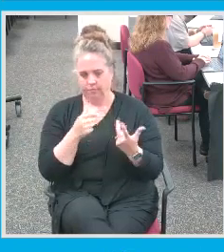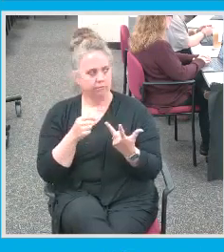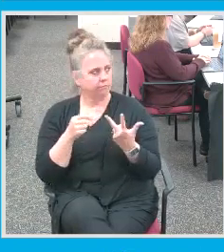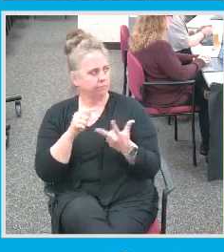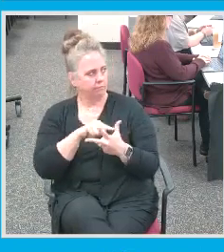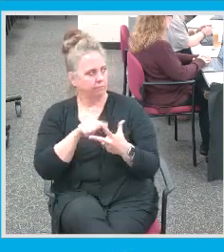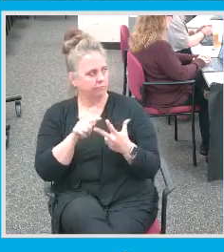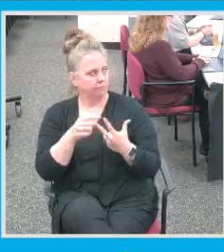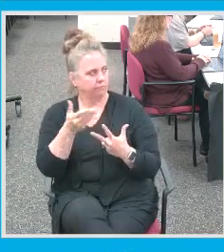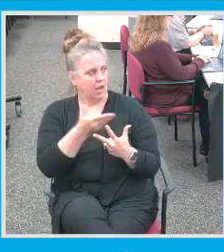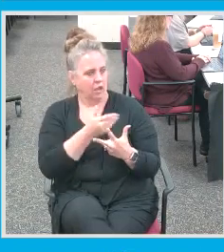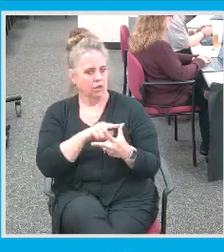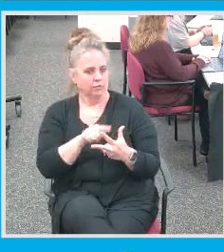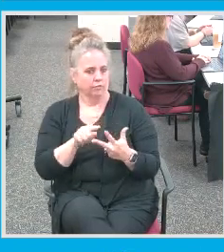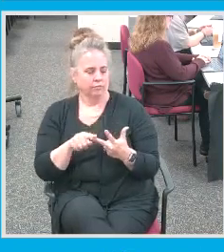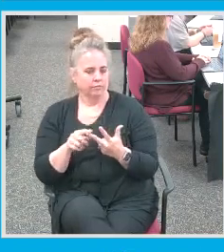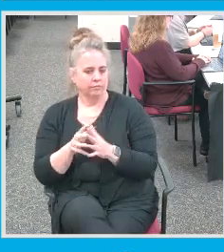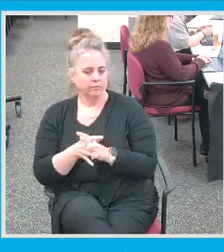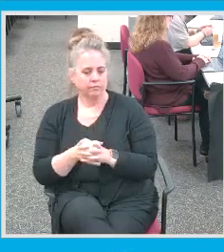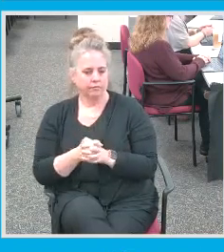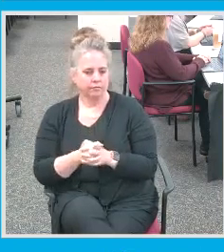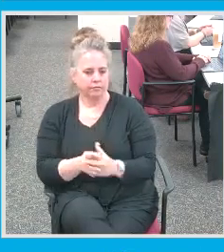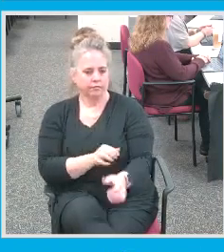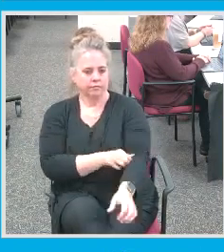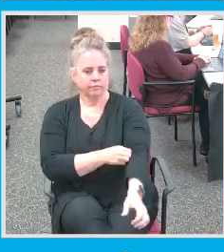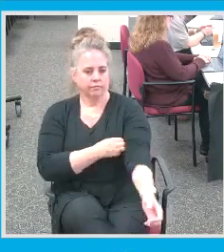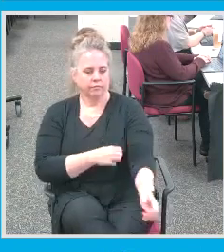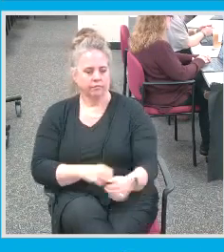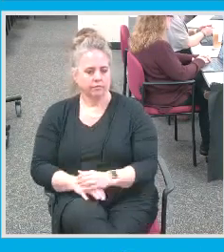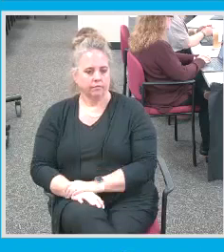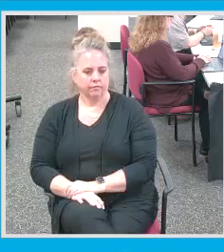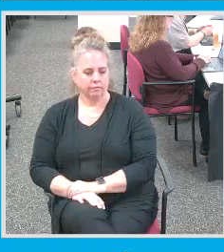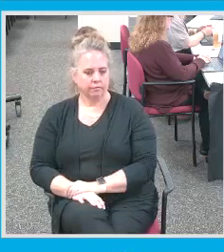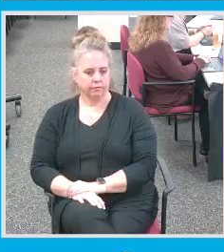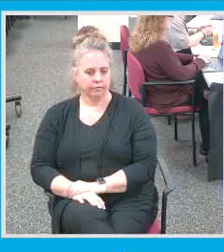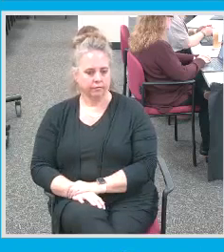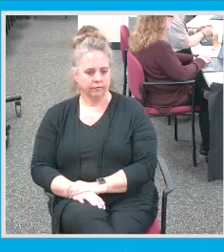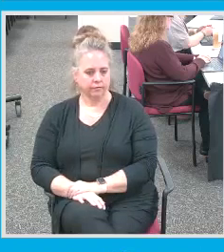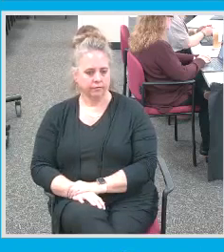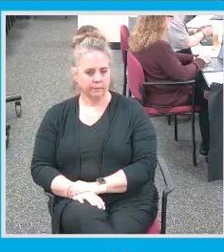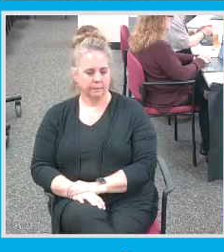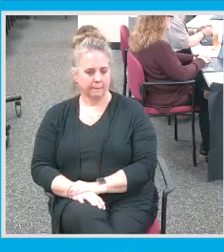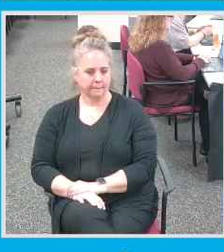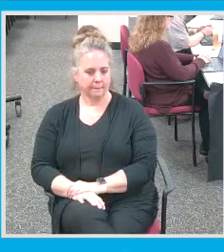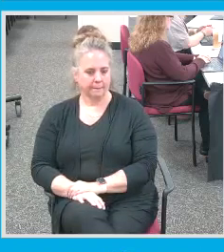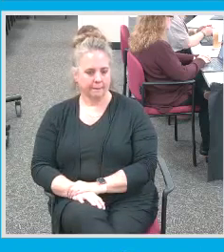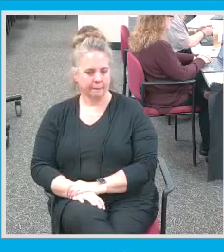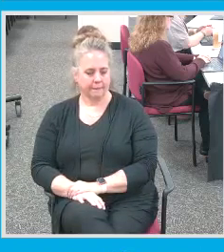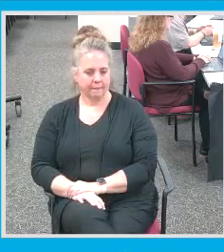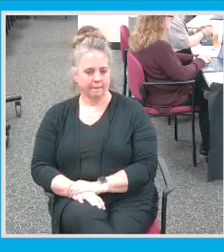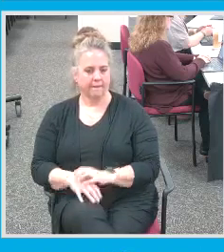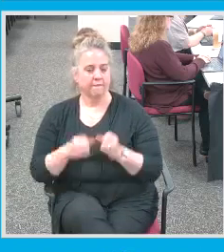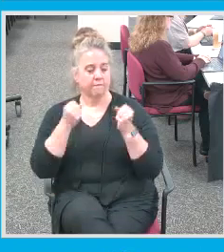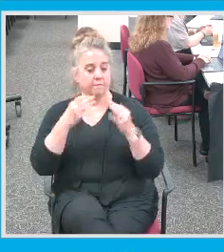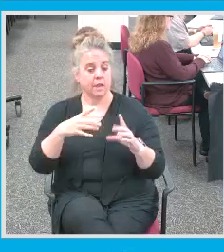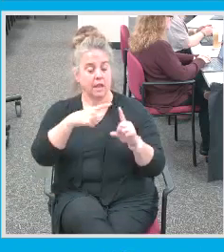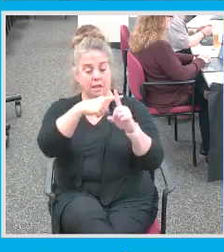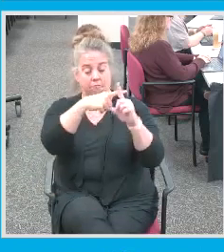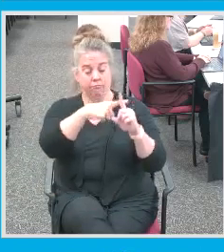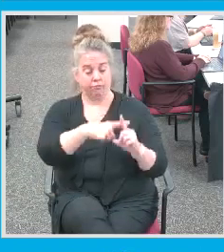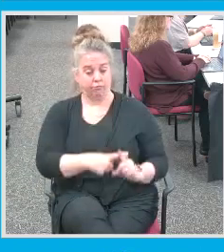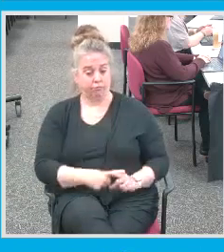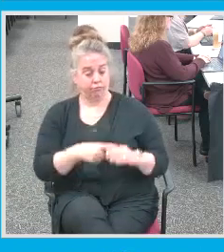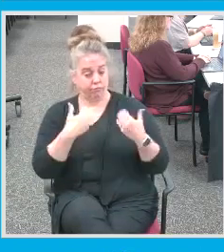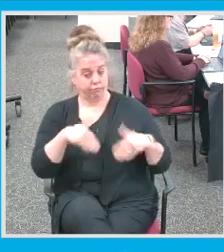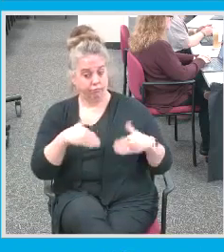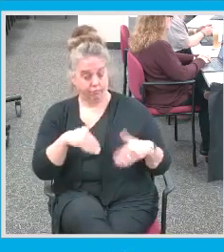FVCTC Coalition has had numerous accomplishments to date, including efforts that work to build community capacity, strengthen community collaboration, increase